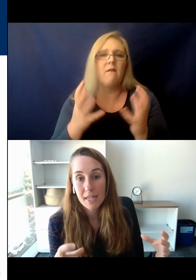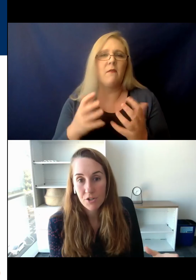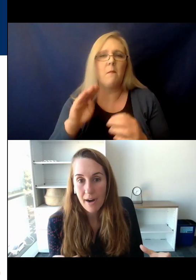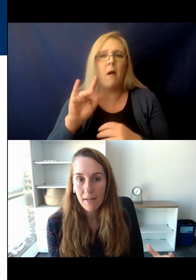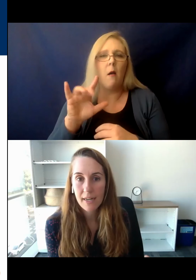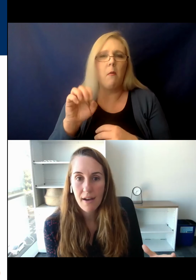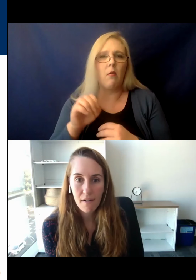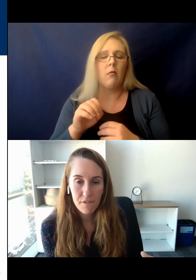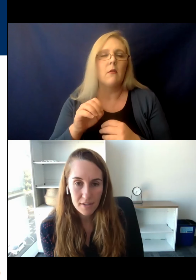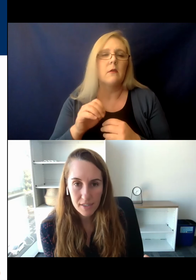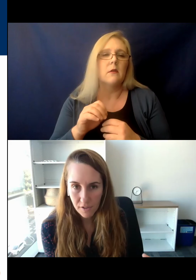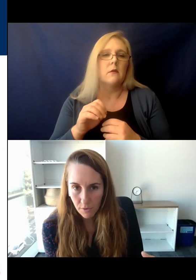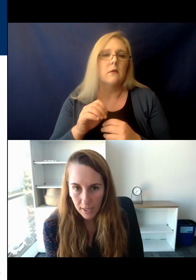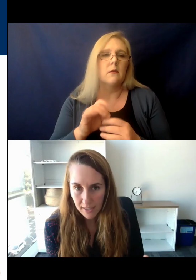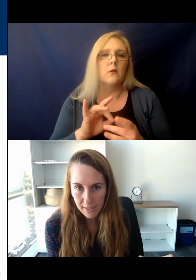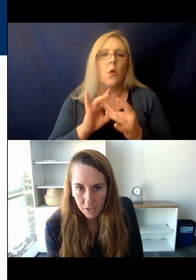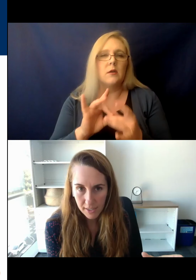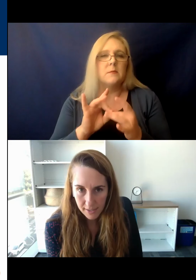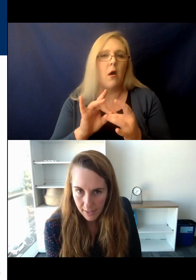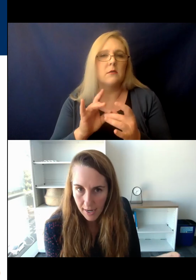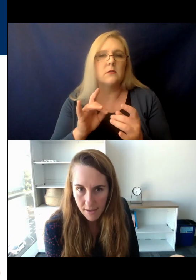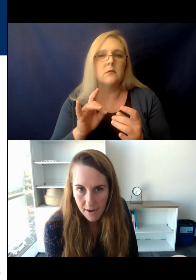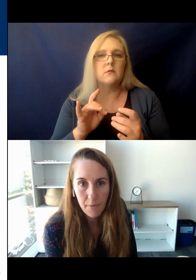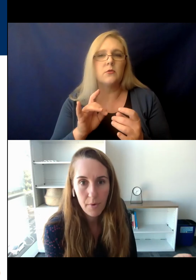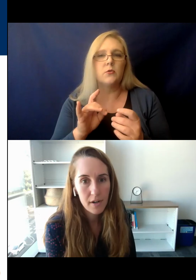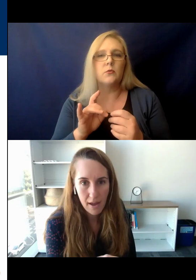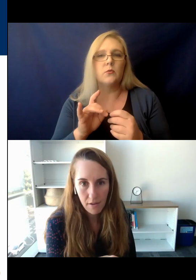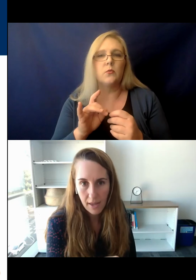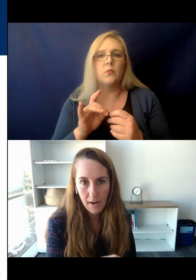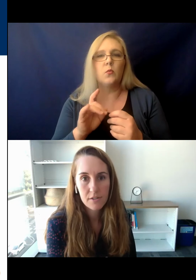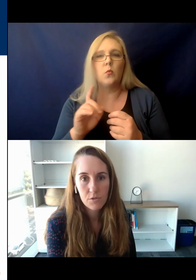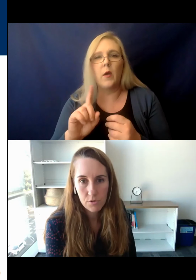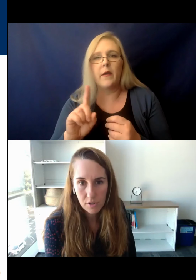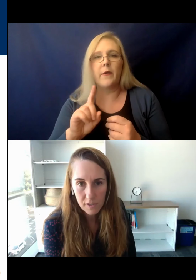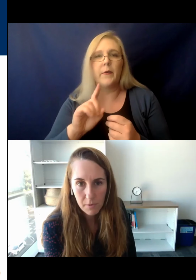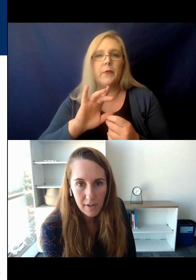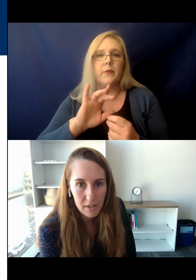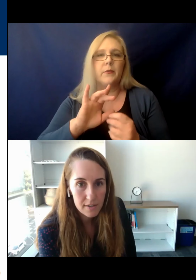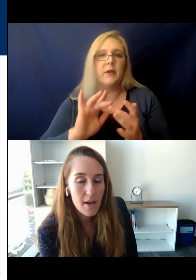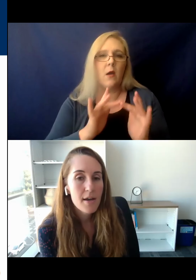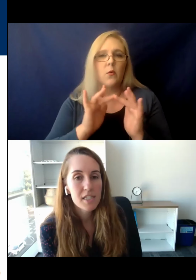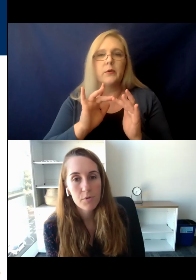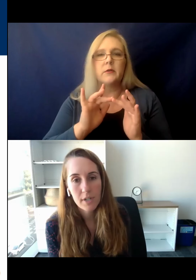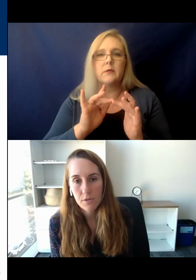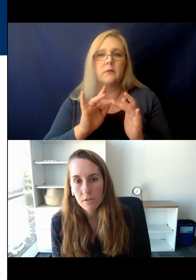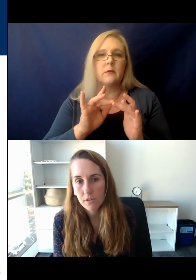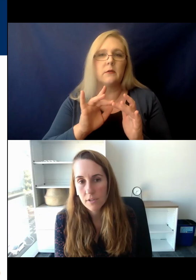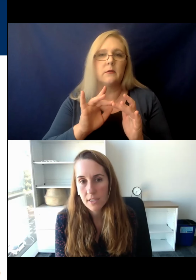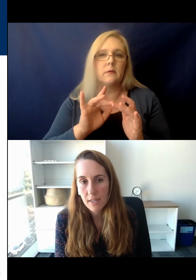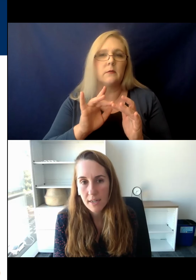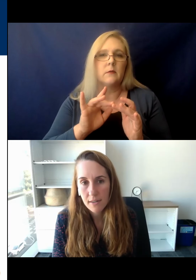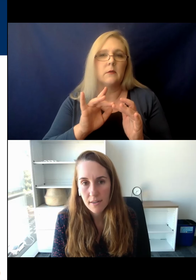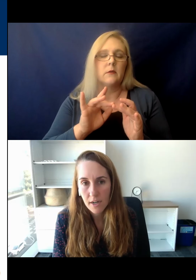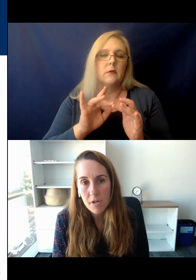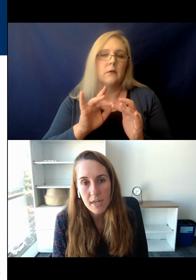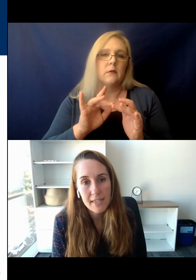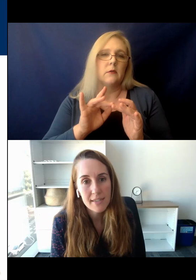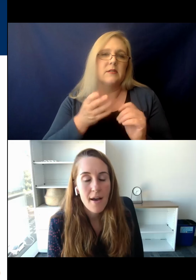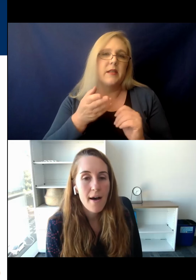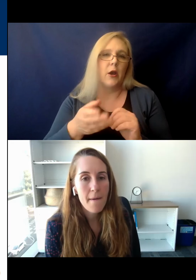to the centrality of these different organizations in the network of healthcare and social service providers supporting older adults in